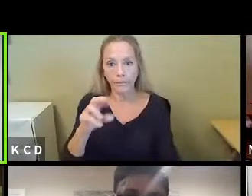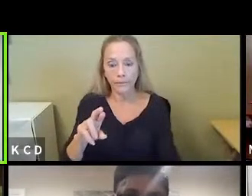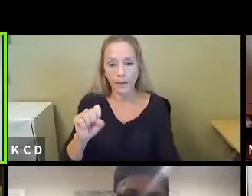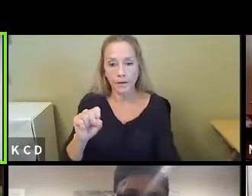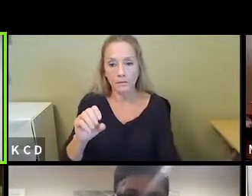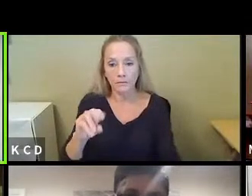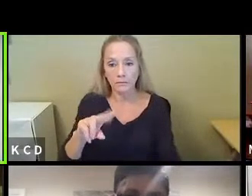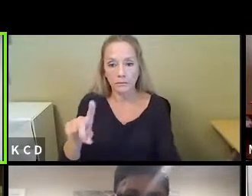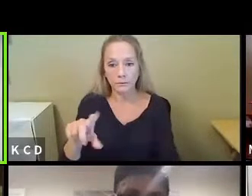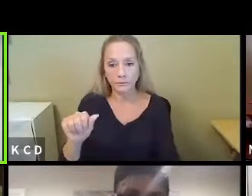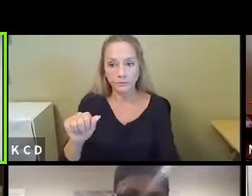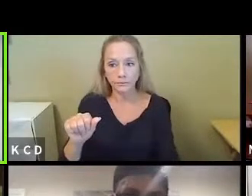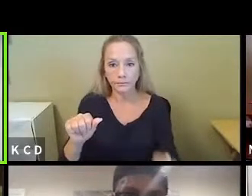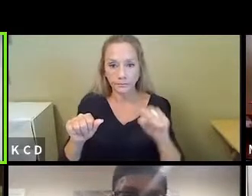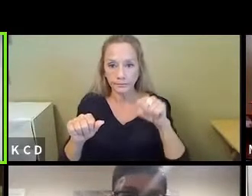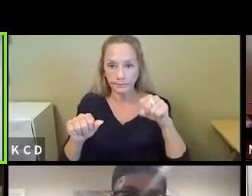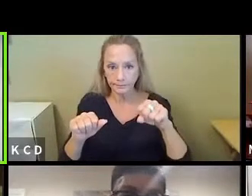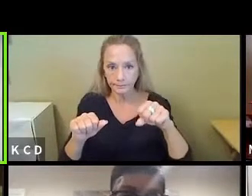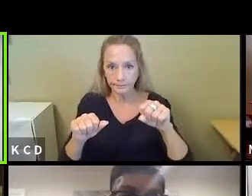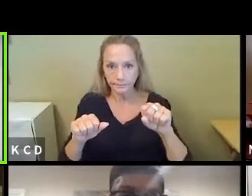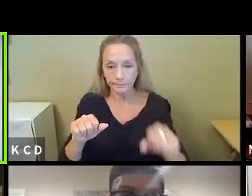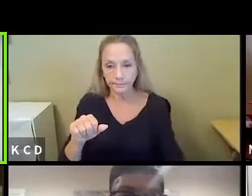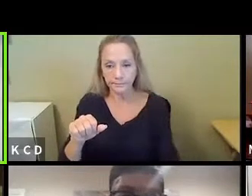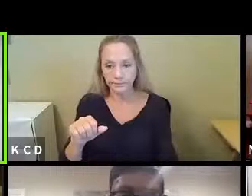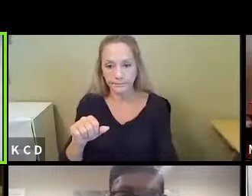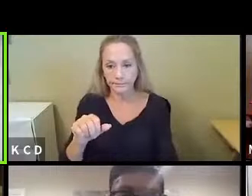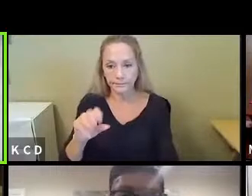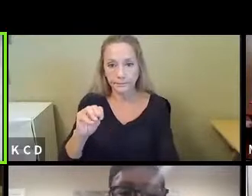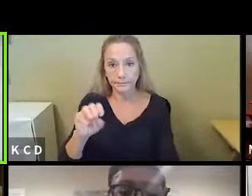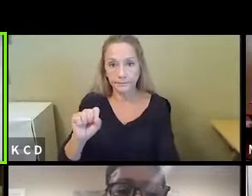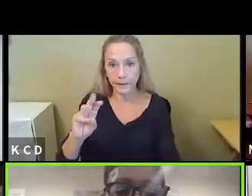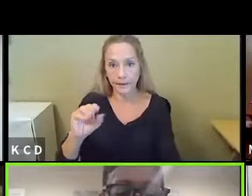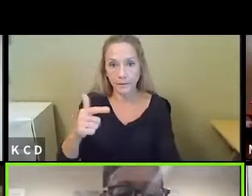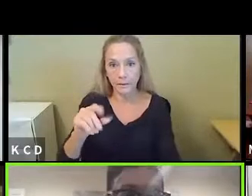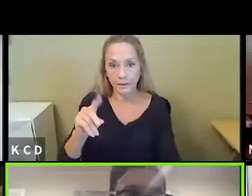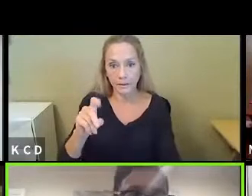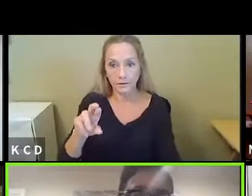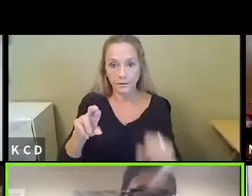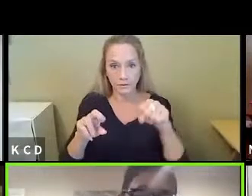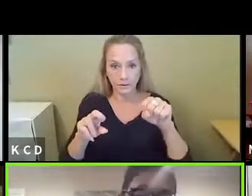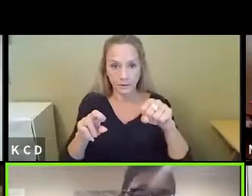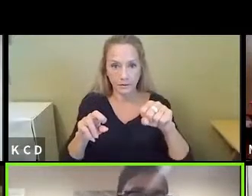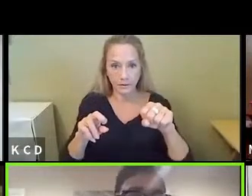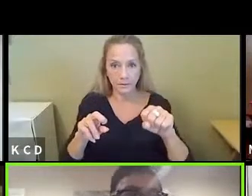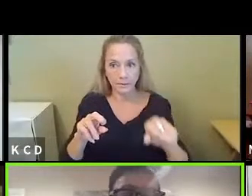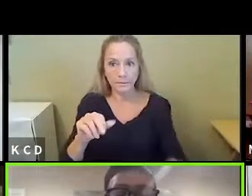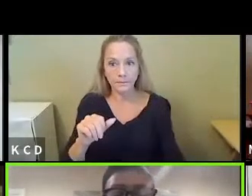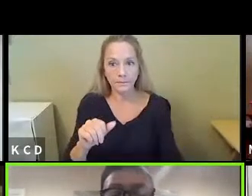Souza, Yes. Ms. Wagner. Yes.